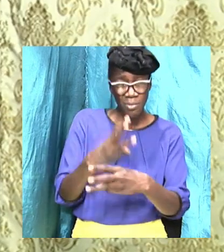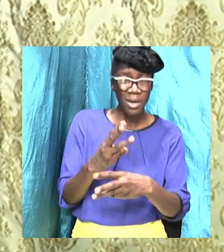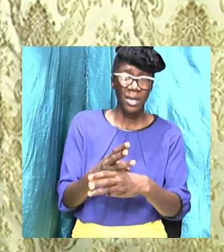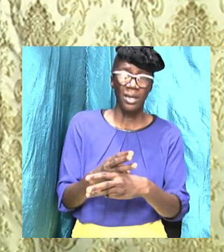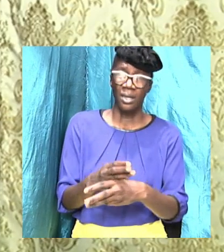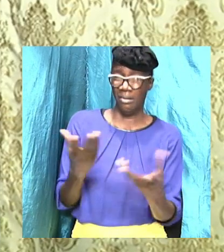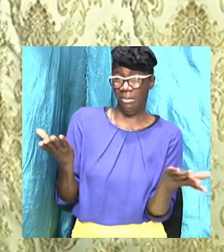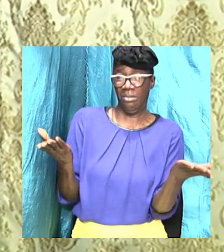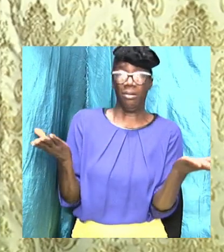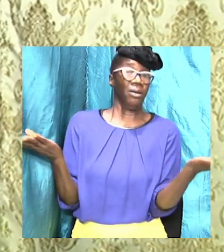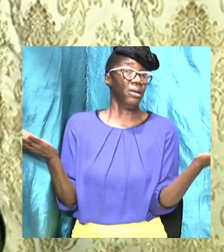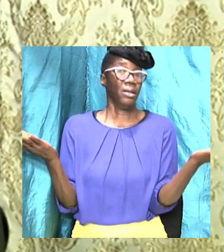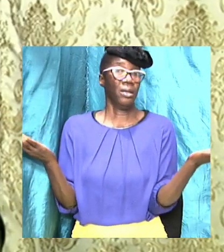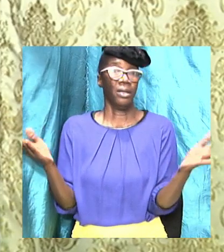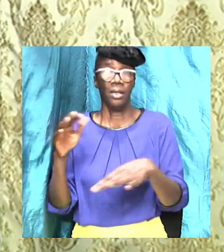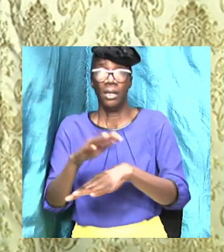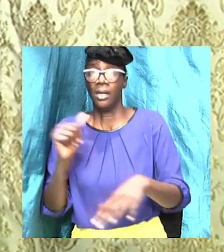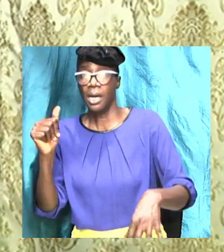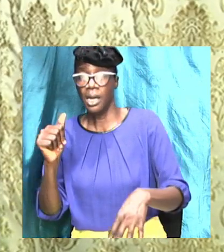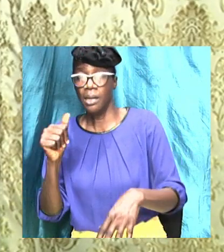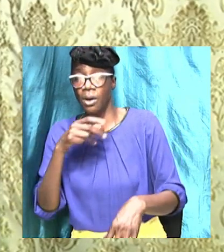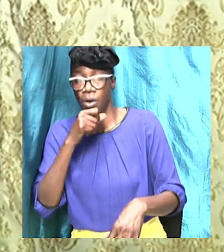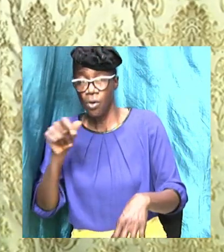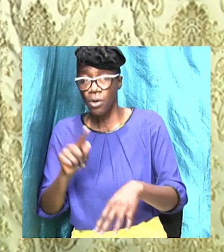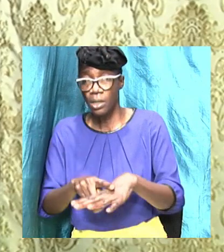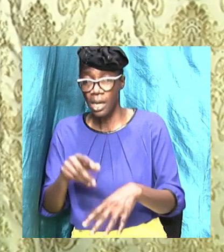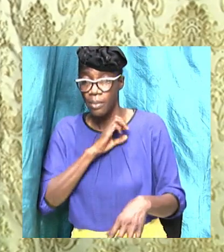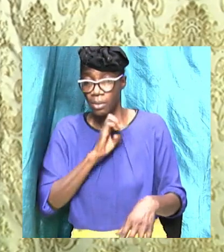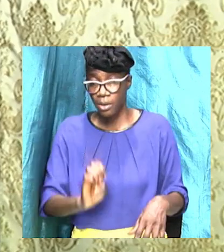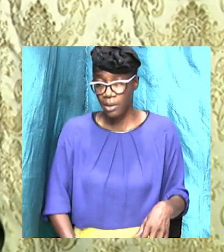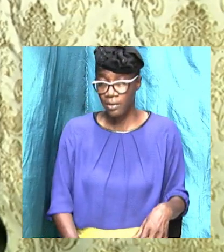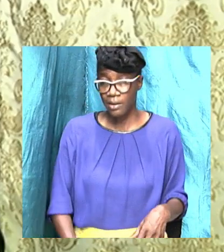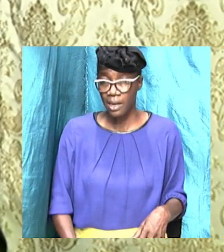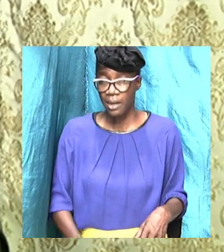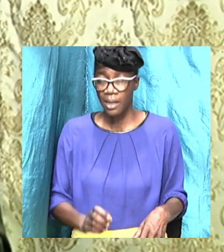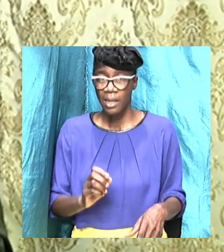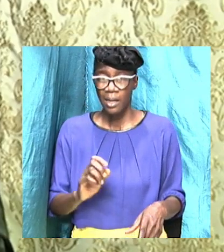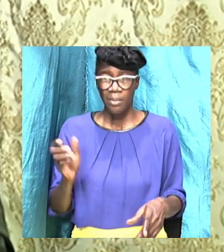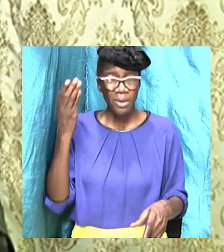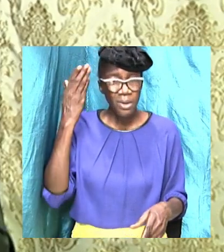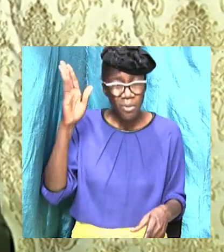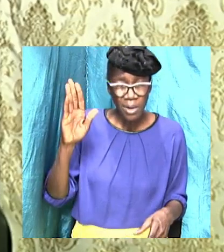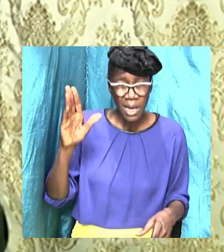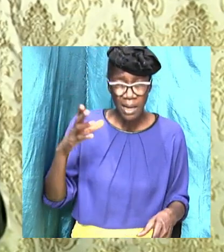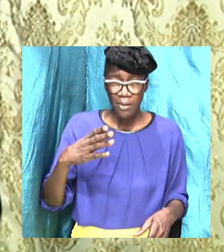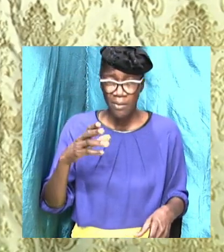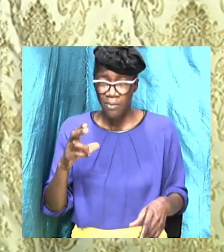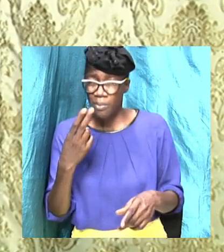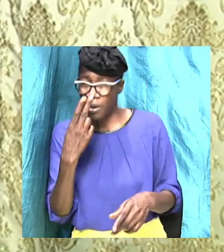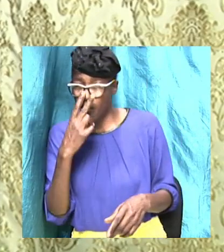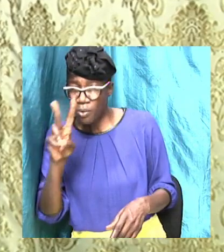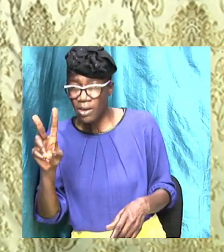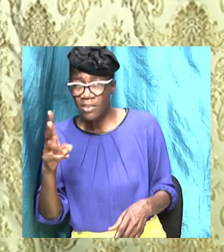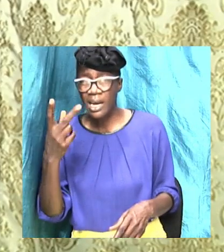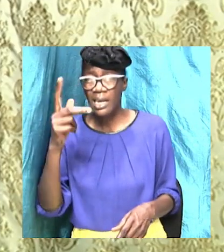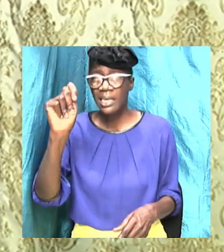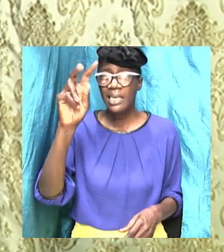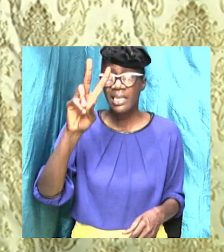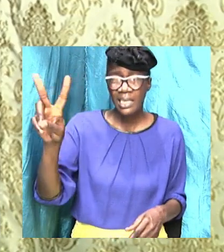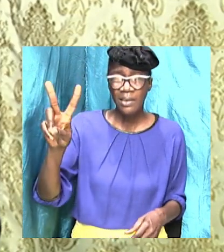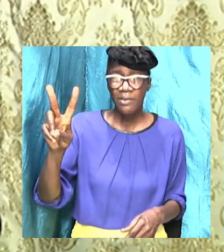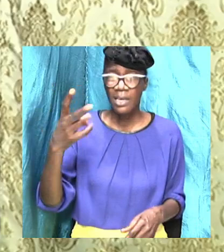Look here, you can call me an old time Christian. I don't like when I watch all the TV and see some man preach and they preached and then a